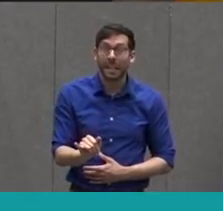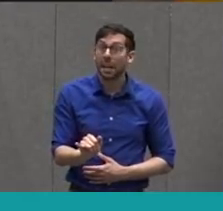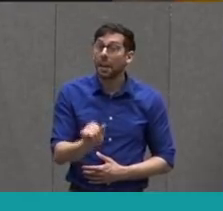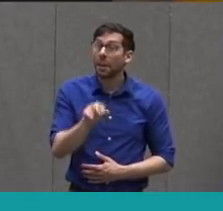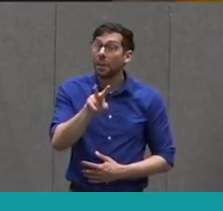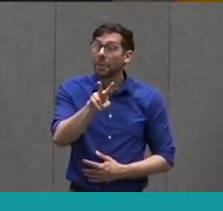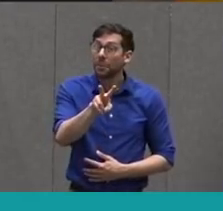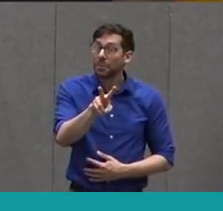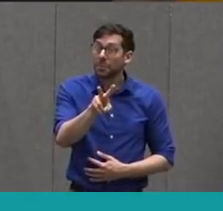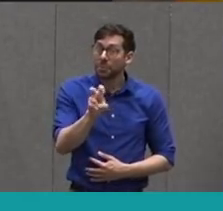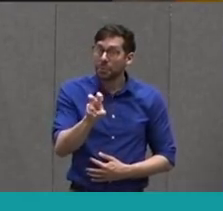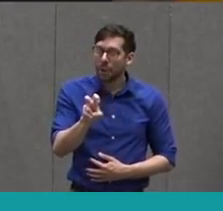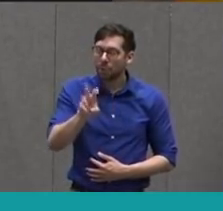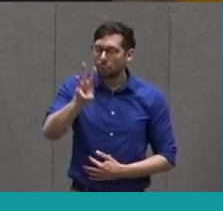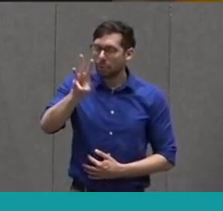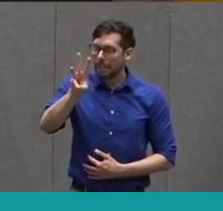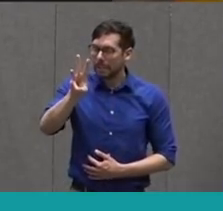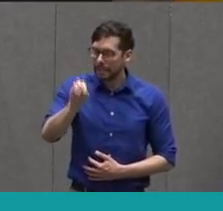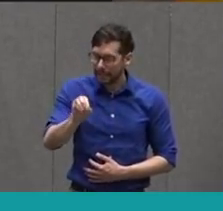260